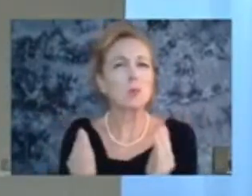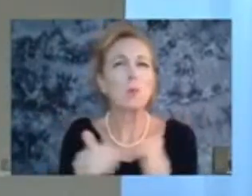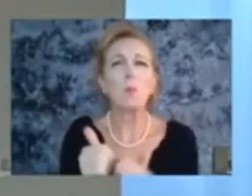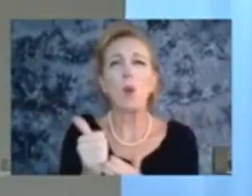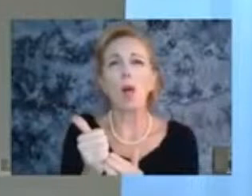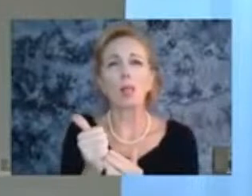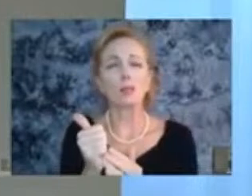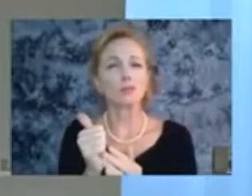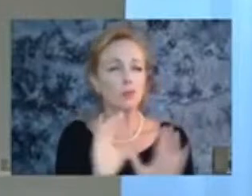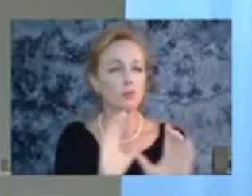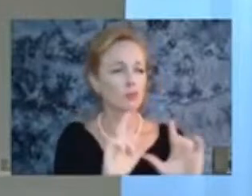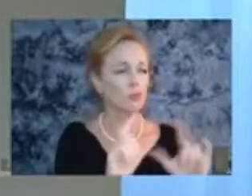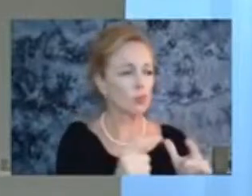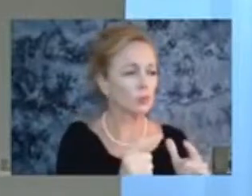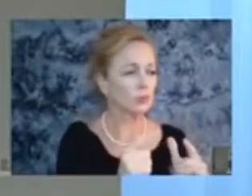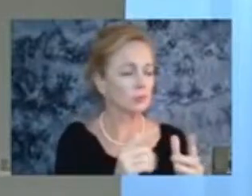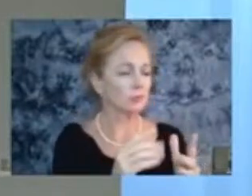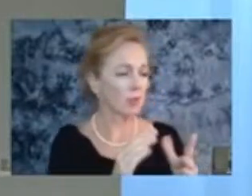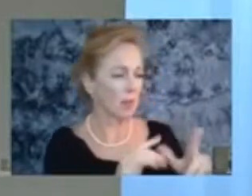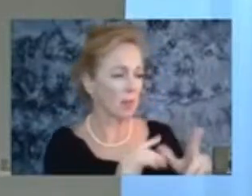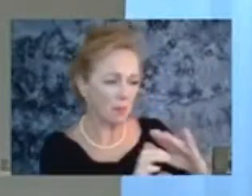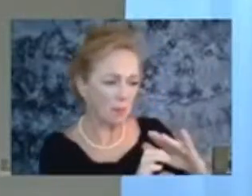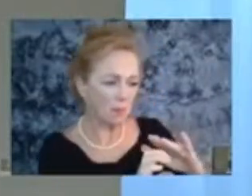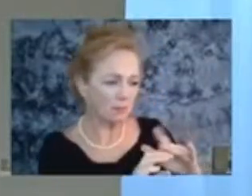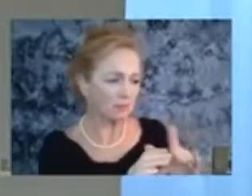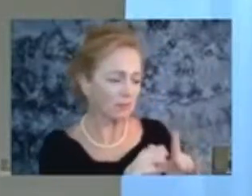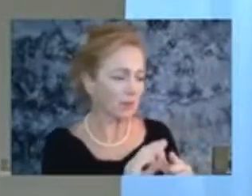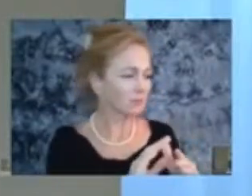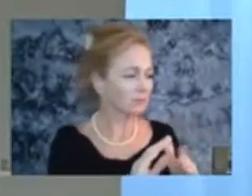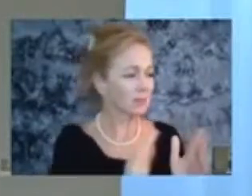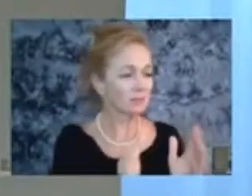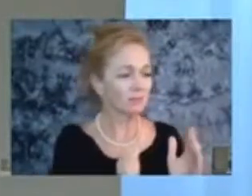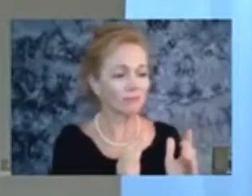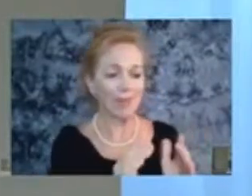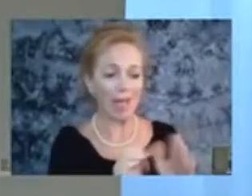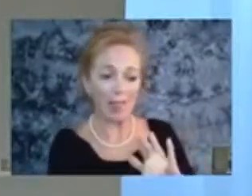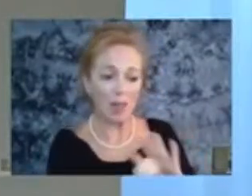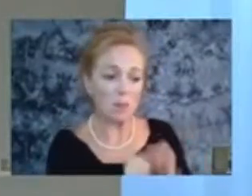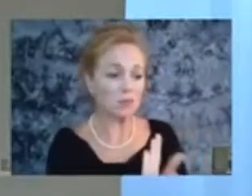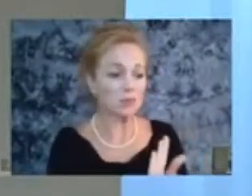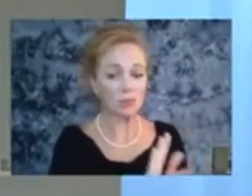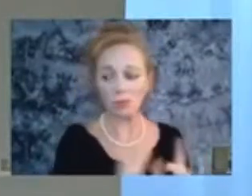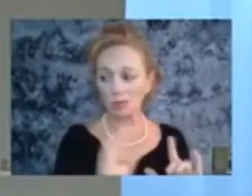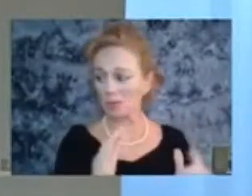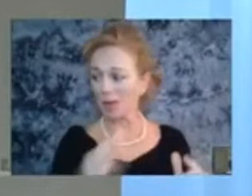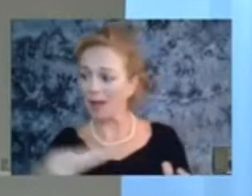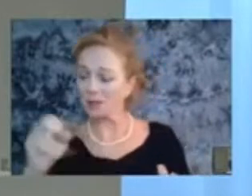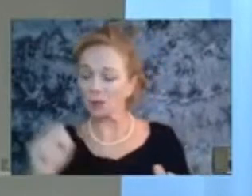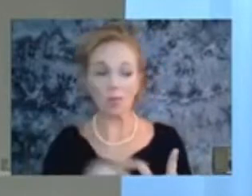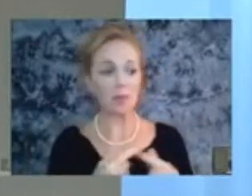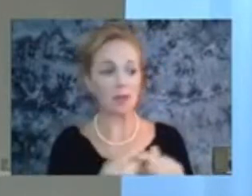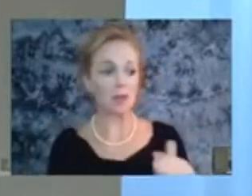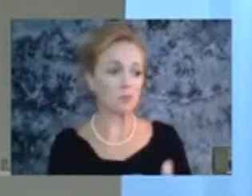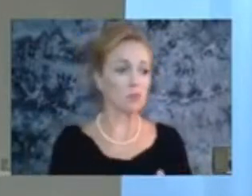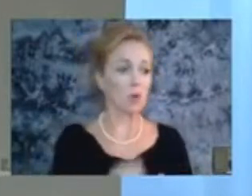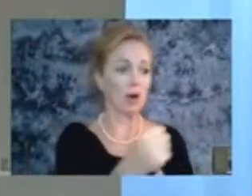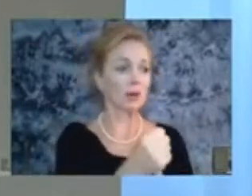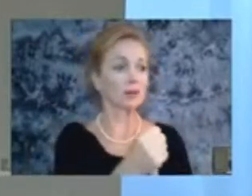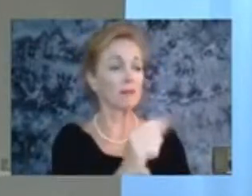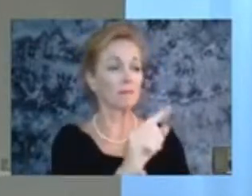compared to middle and high schools. And furthermore, we're dealing with populations that need to be prioritized in the first place for that in-person learning.